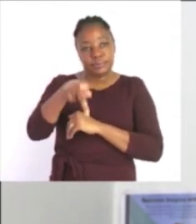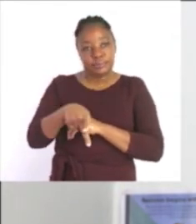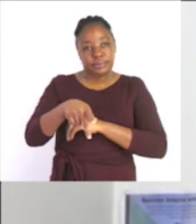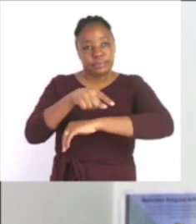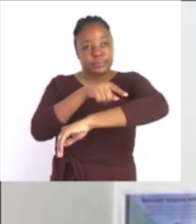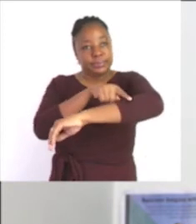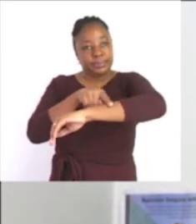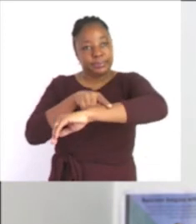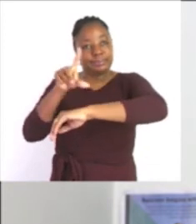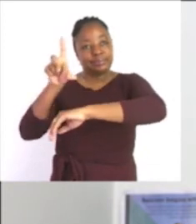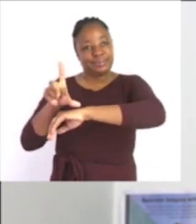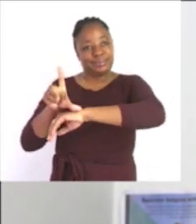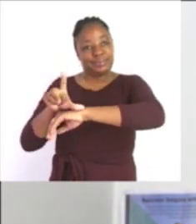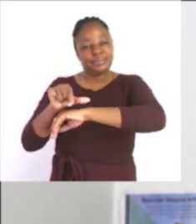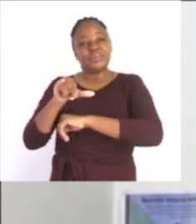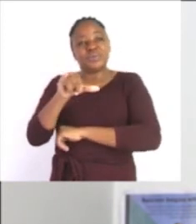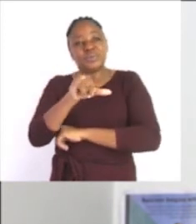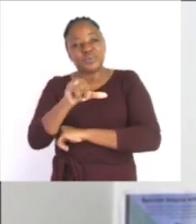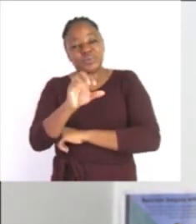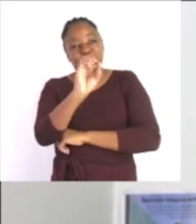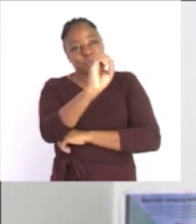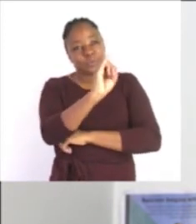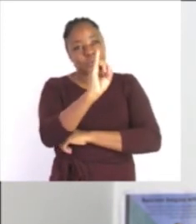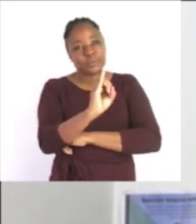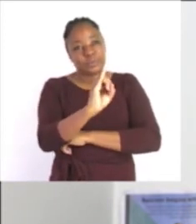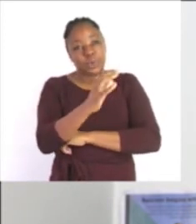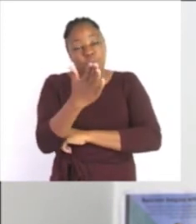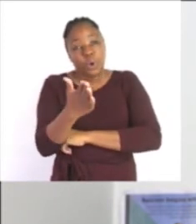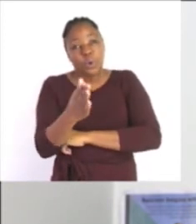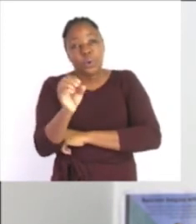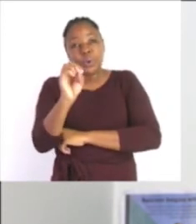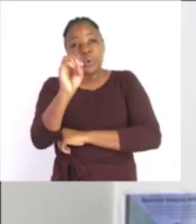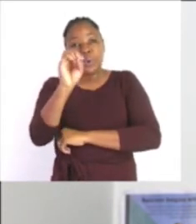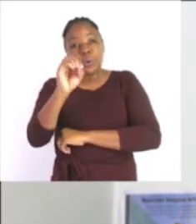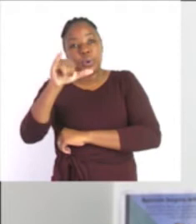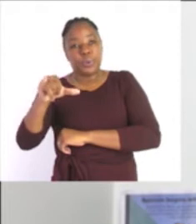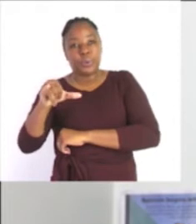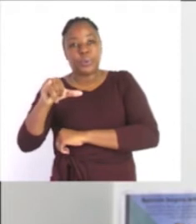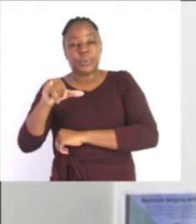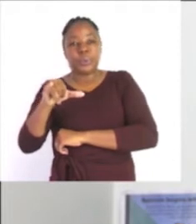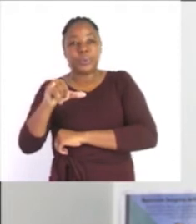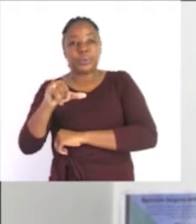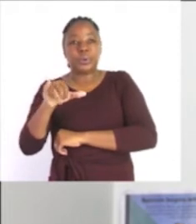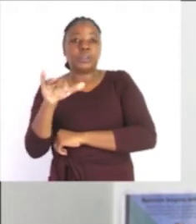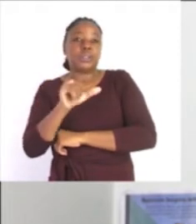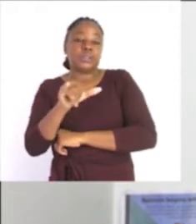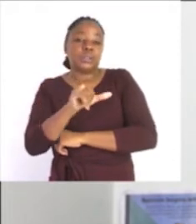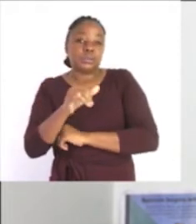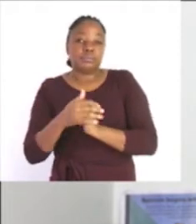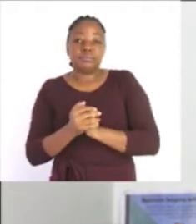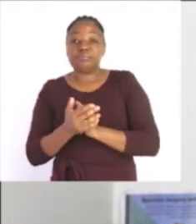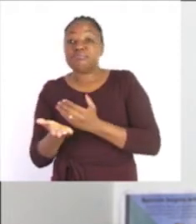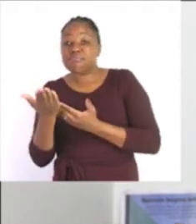use O-I or O-Y? Which one do we use? Point to the one that we use.